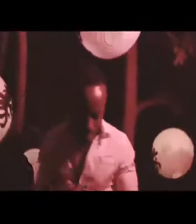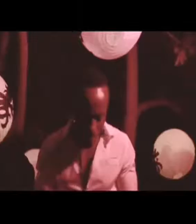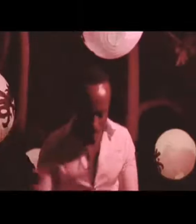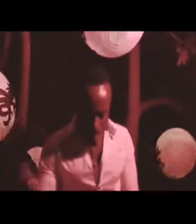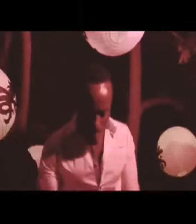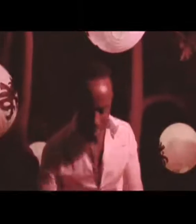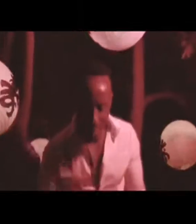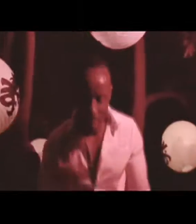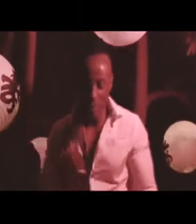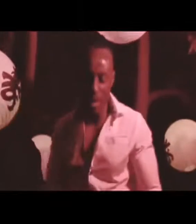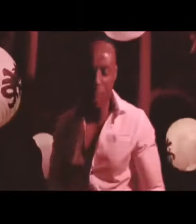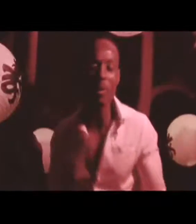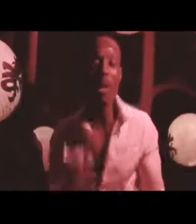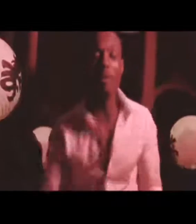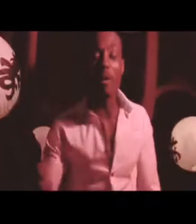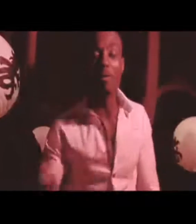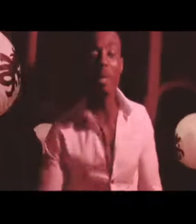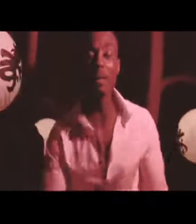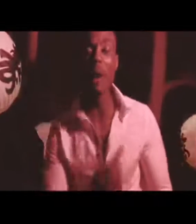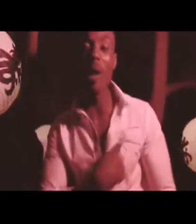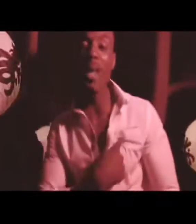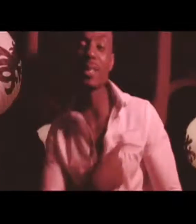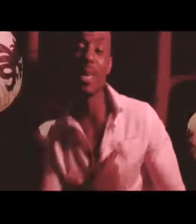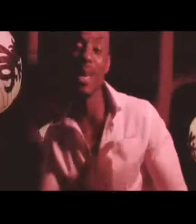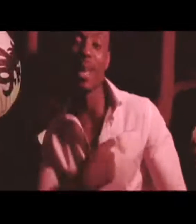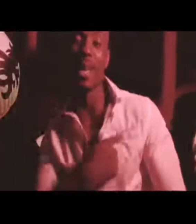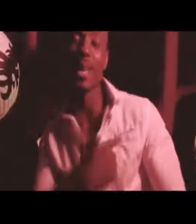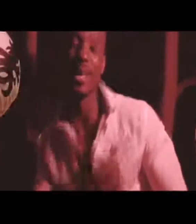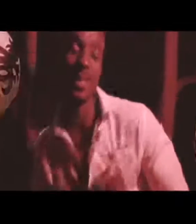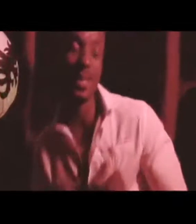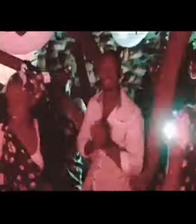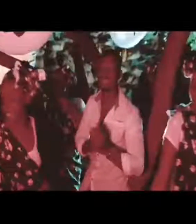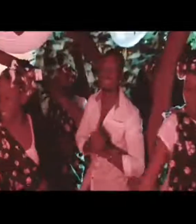Mumzima nekwa meme tandi kuipura mumdima waje